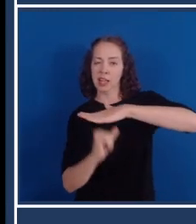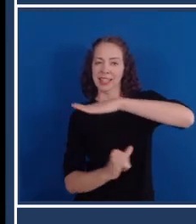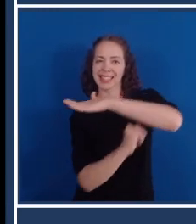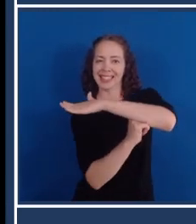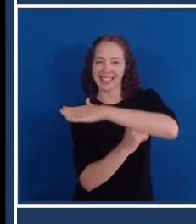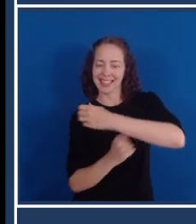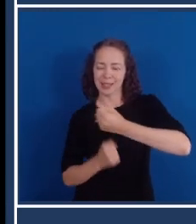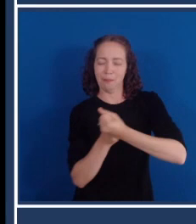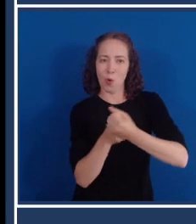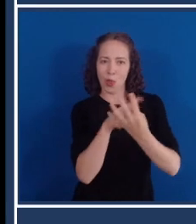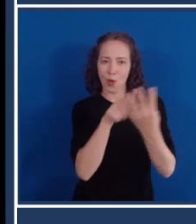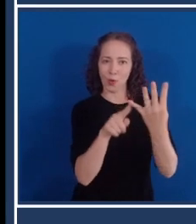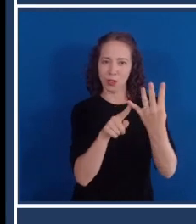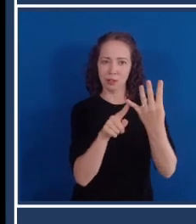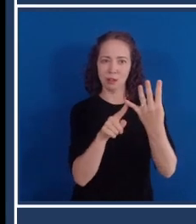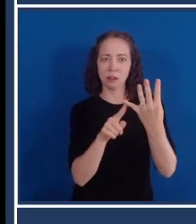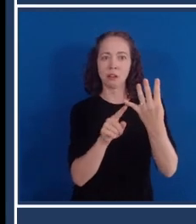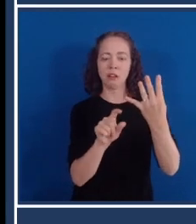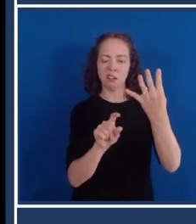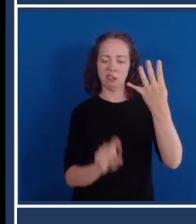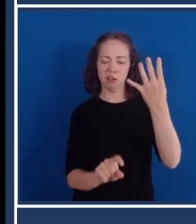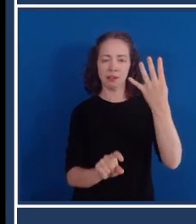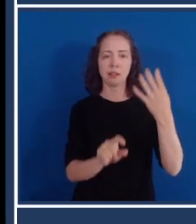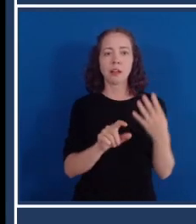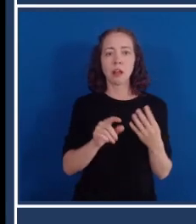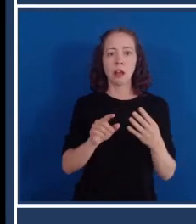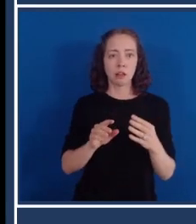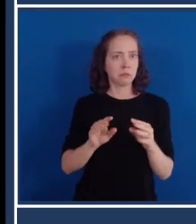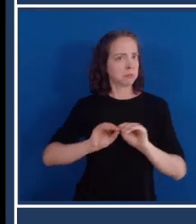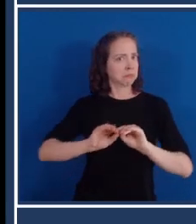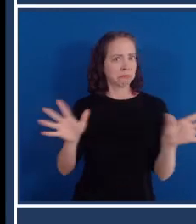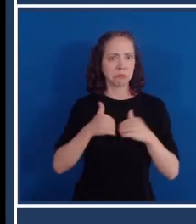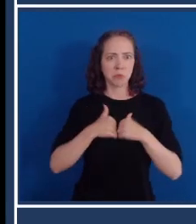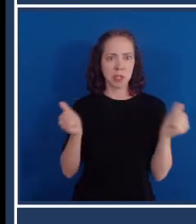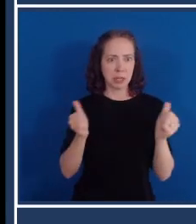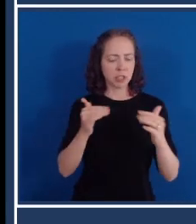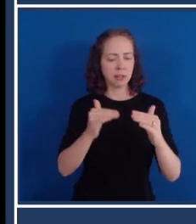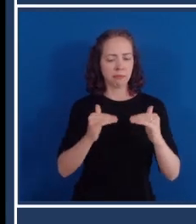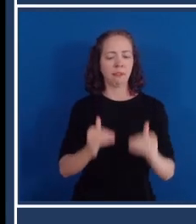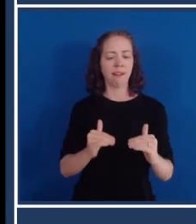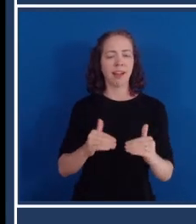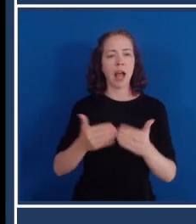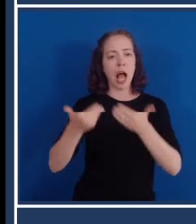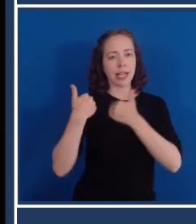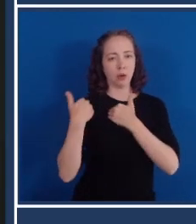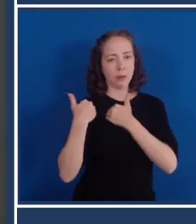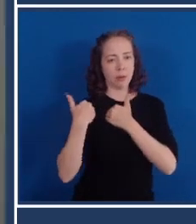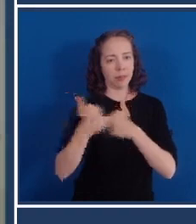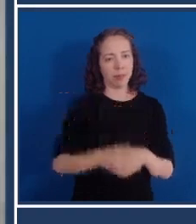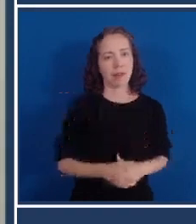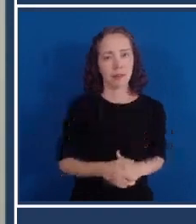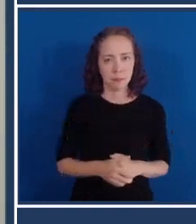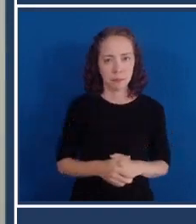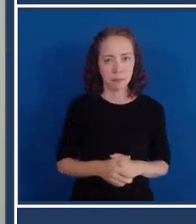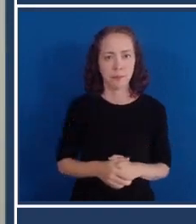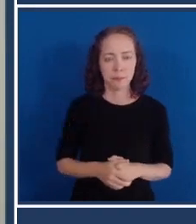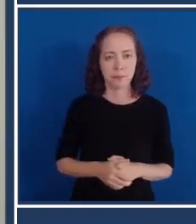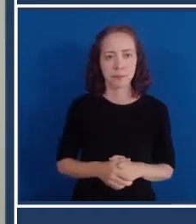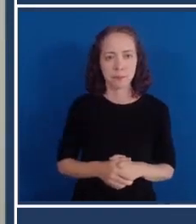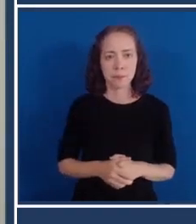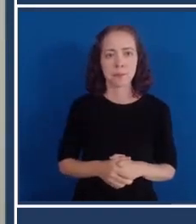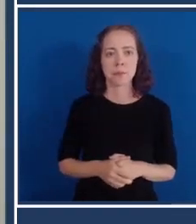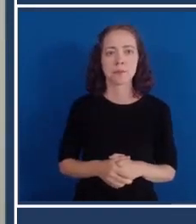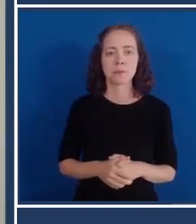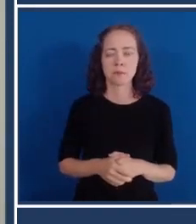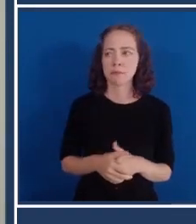of transparency and accountability. As we've been working through these issues at Microsoft, these principles have really